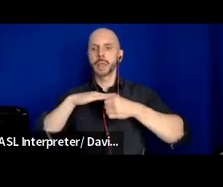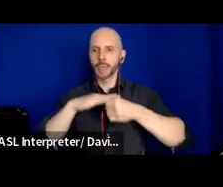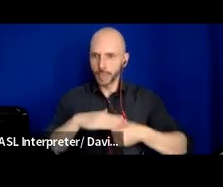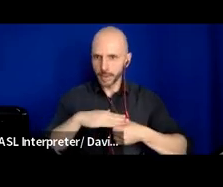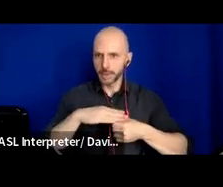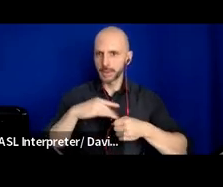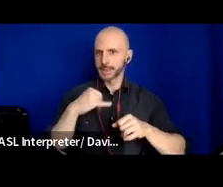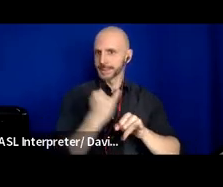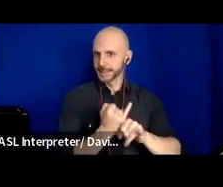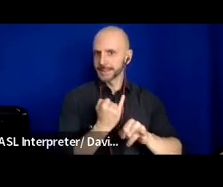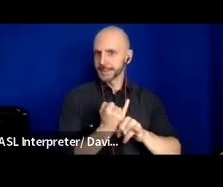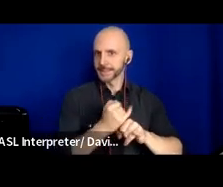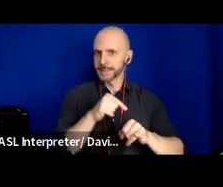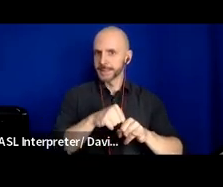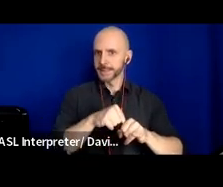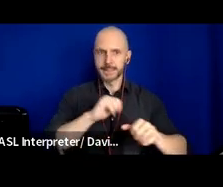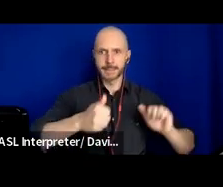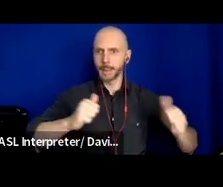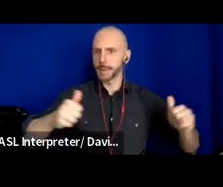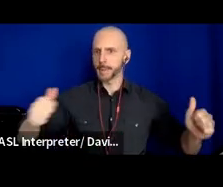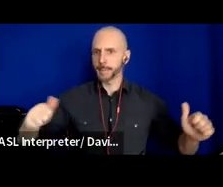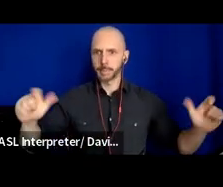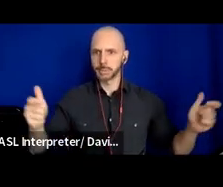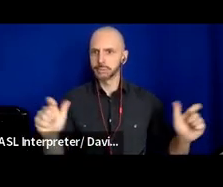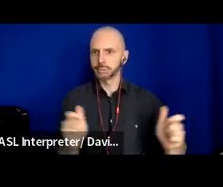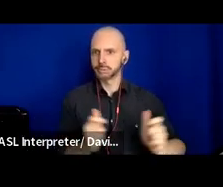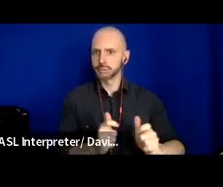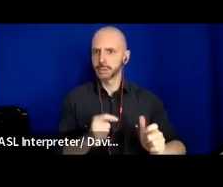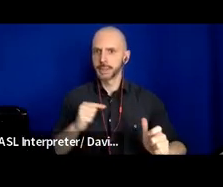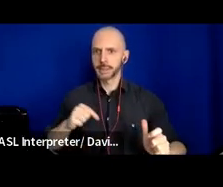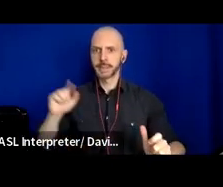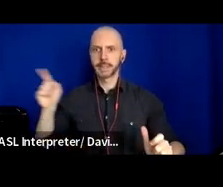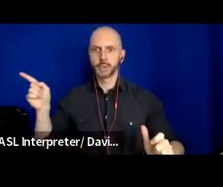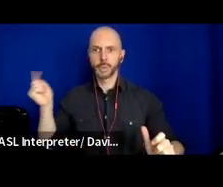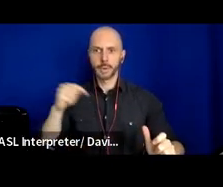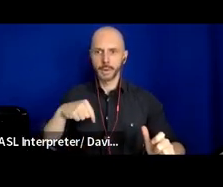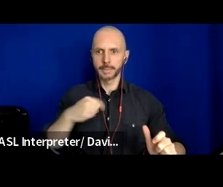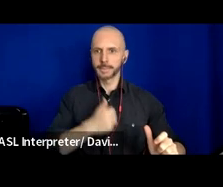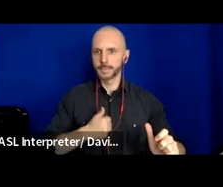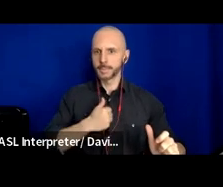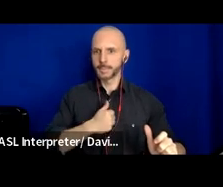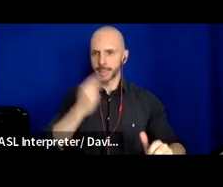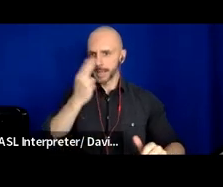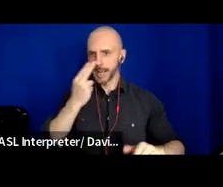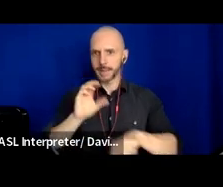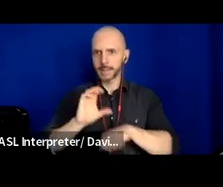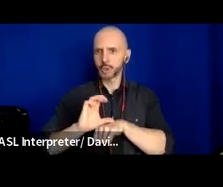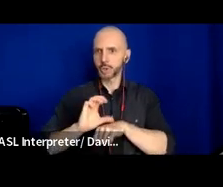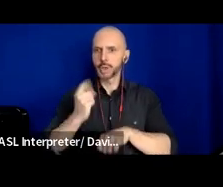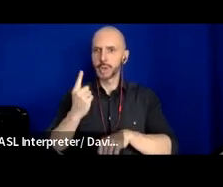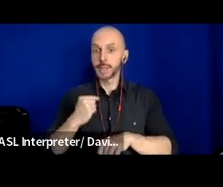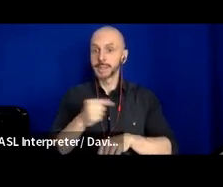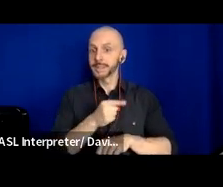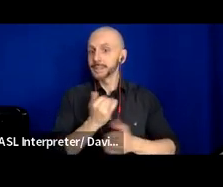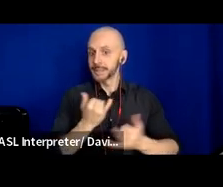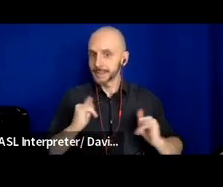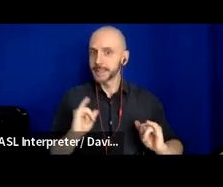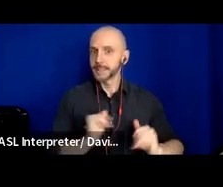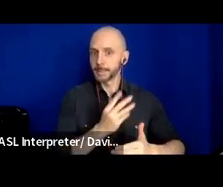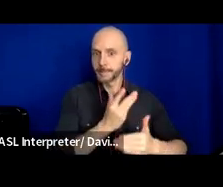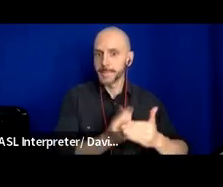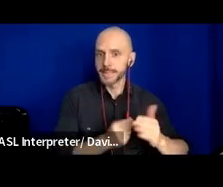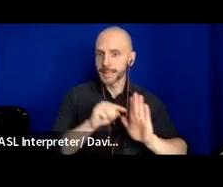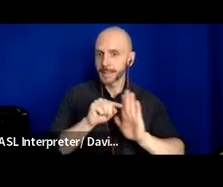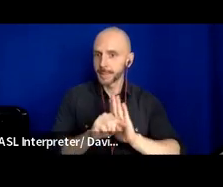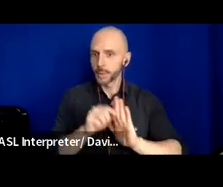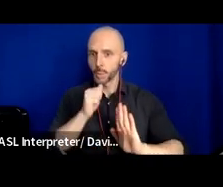the same kind of vigilant follow-up to really find out what's happened and what's going on with them is not the same. And what we